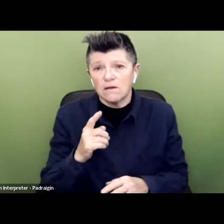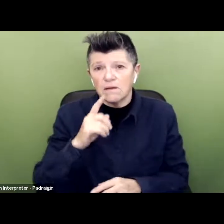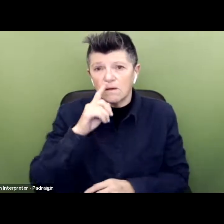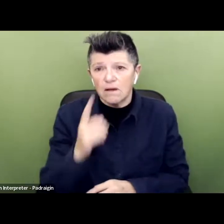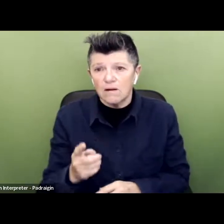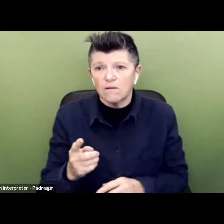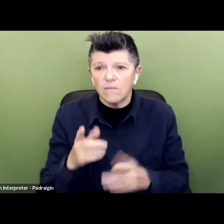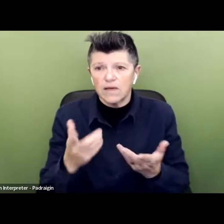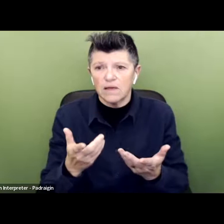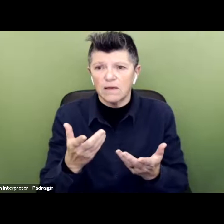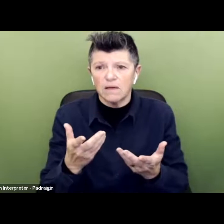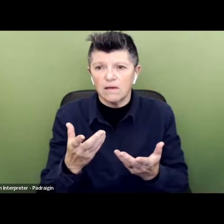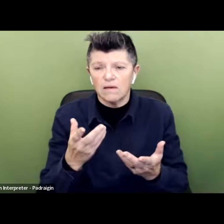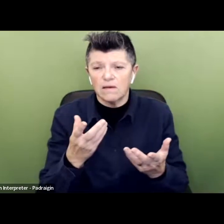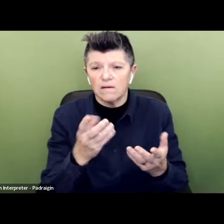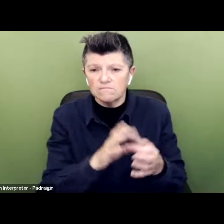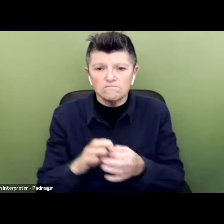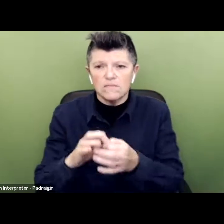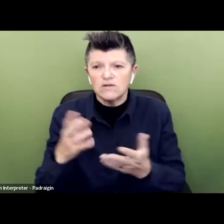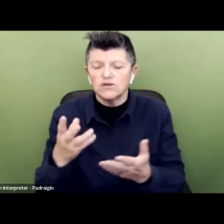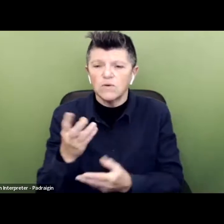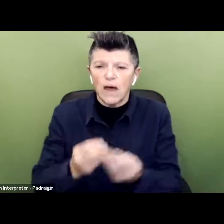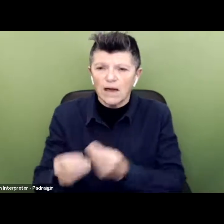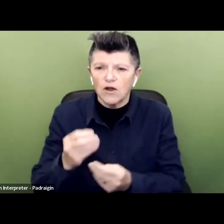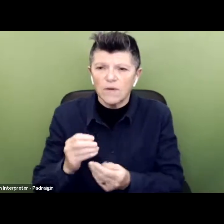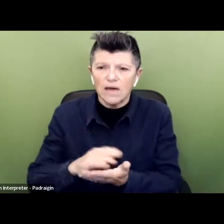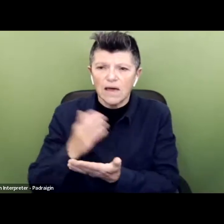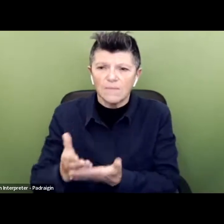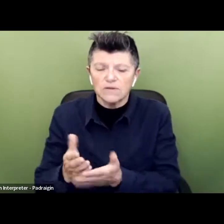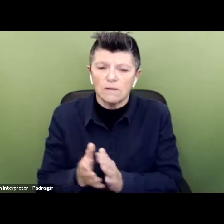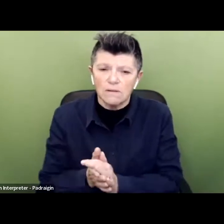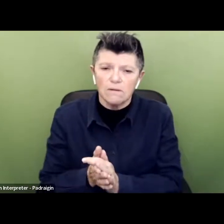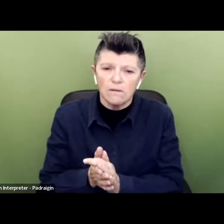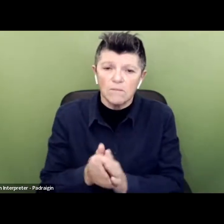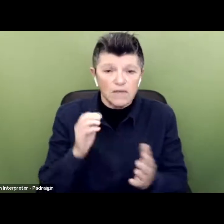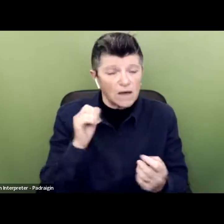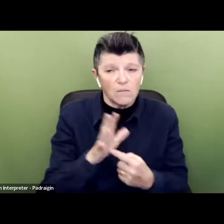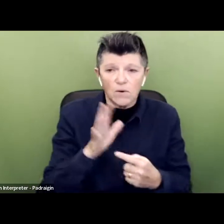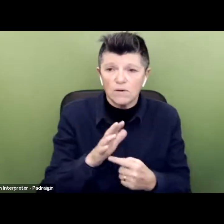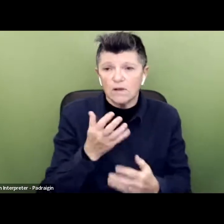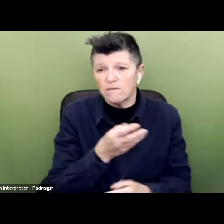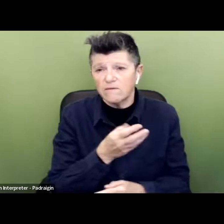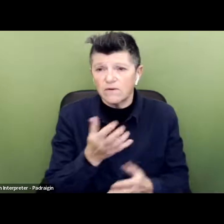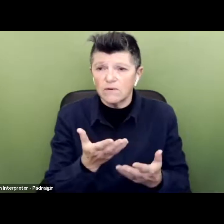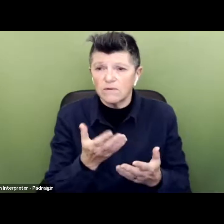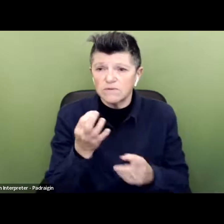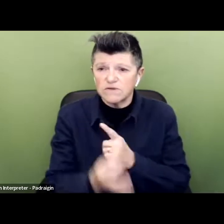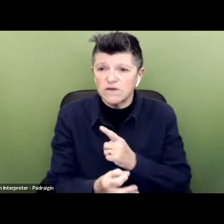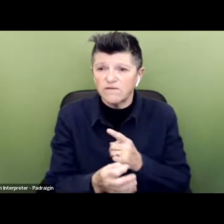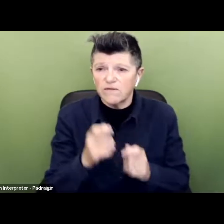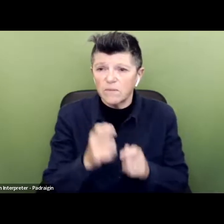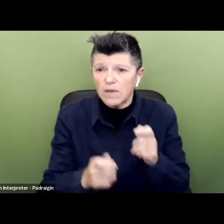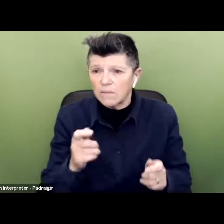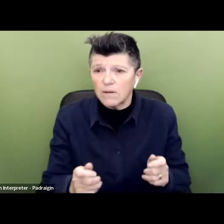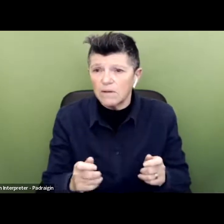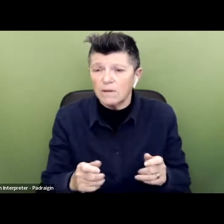capital, but they do have very importance. And and for certain kinds of people, men, she brought that out as well as